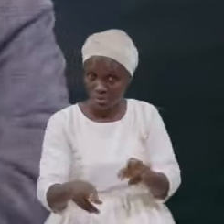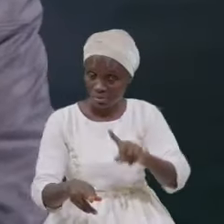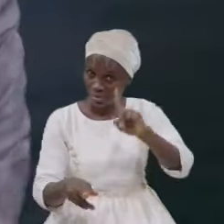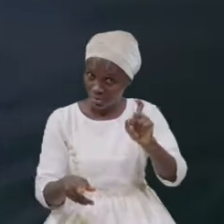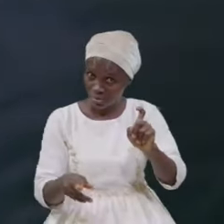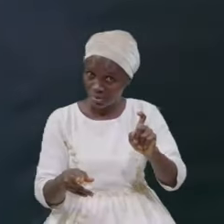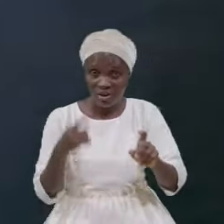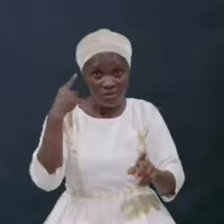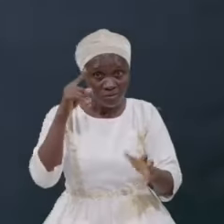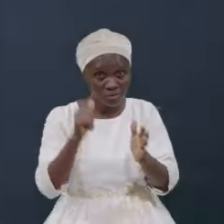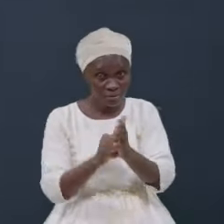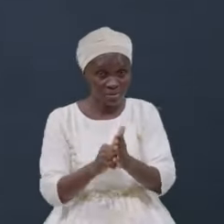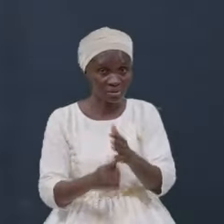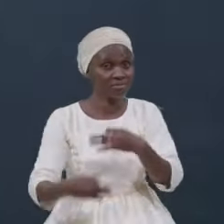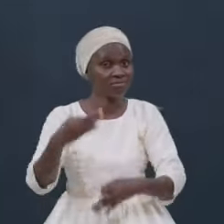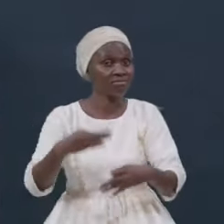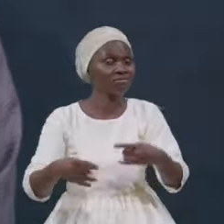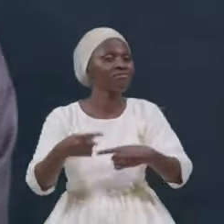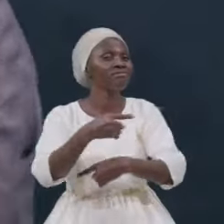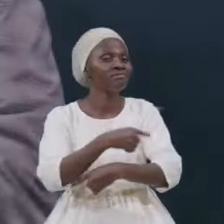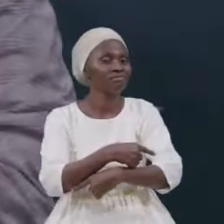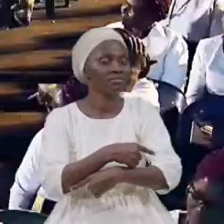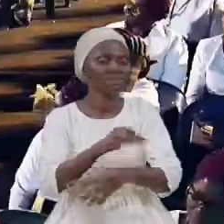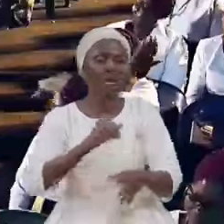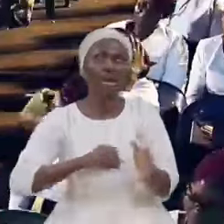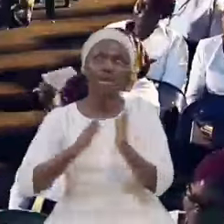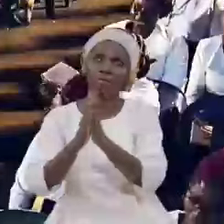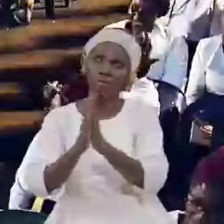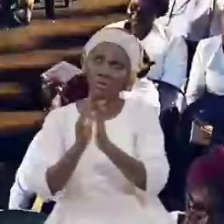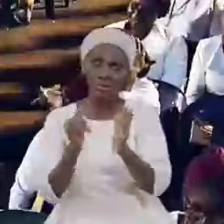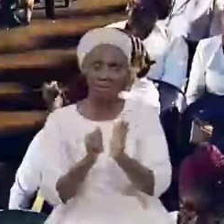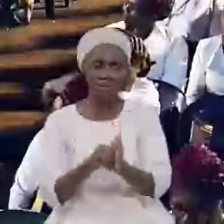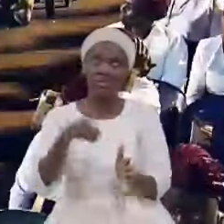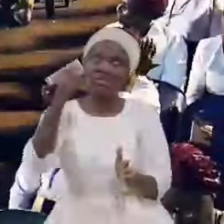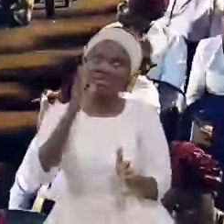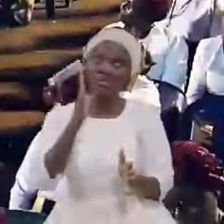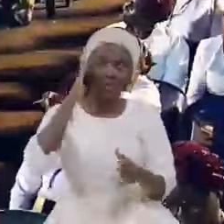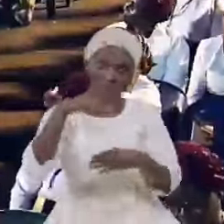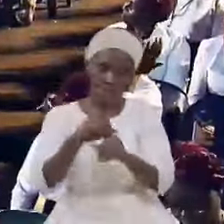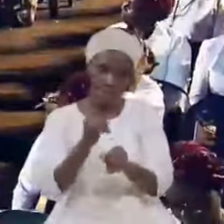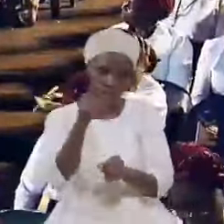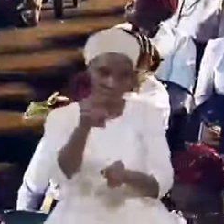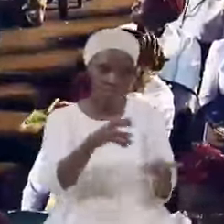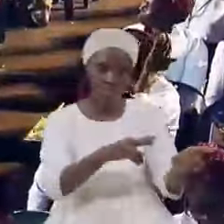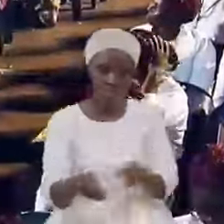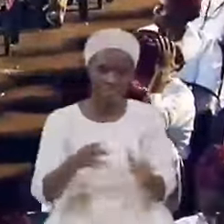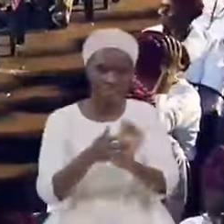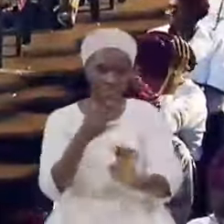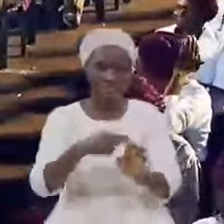I pray God will make you ready. Amen. Repentance, we can now